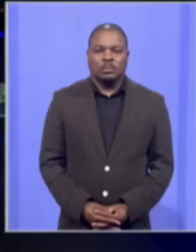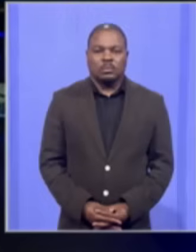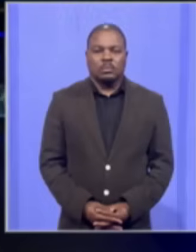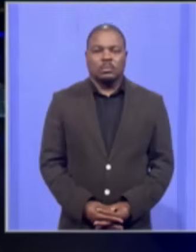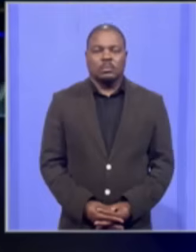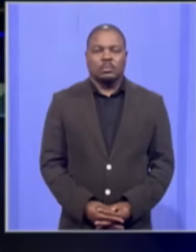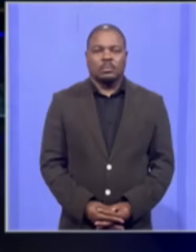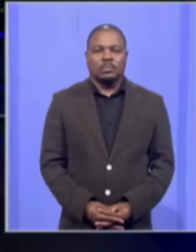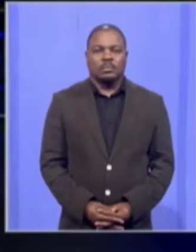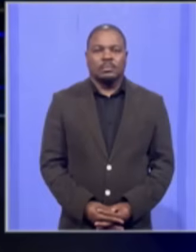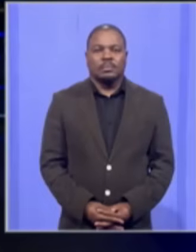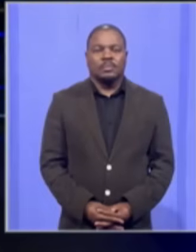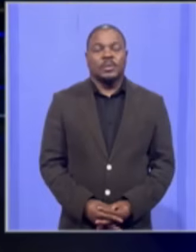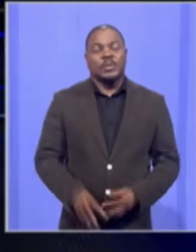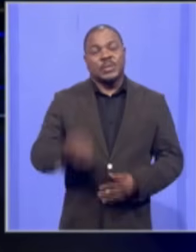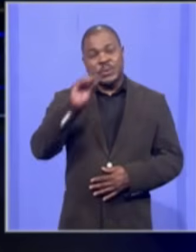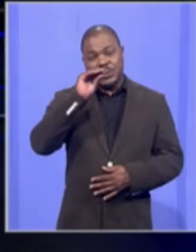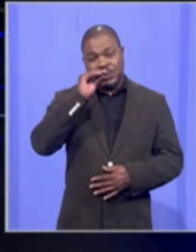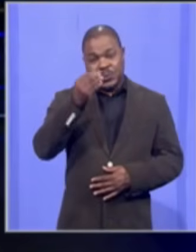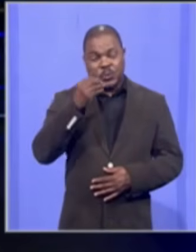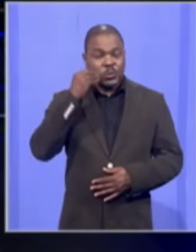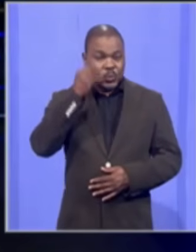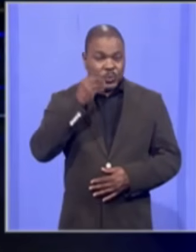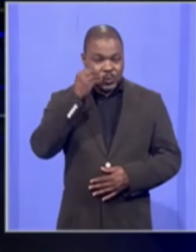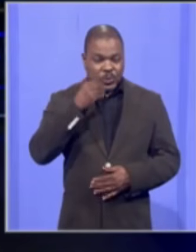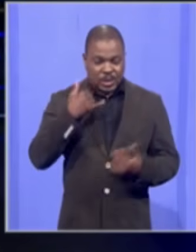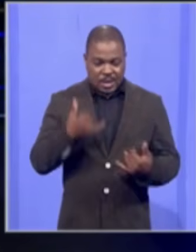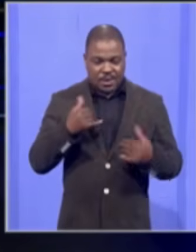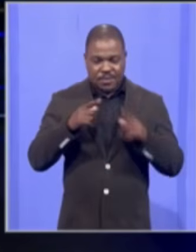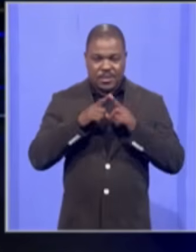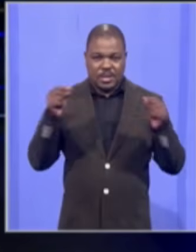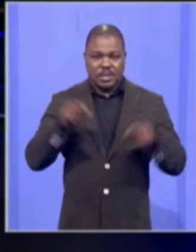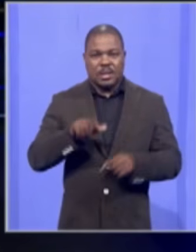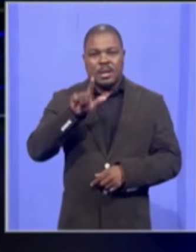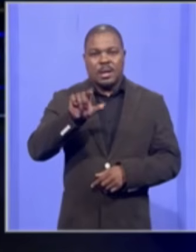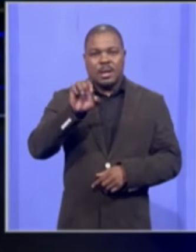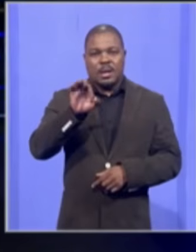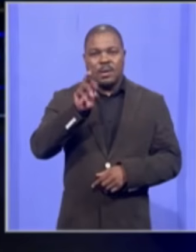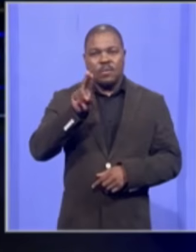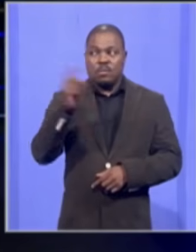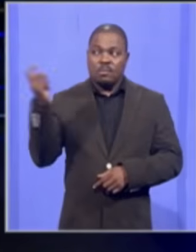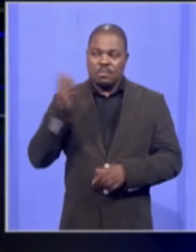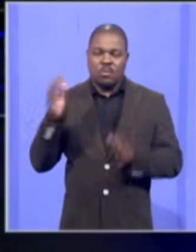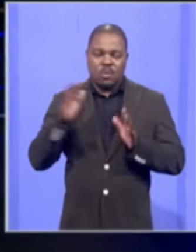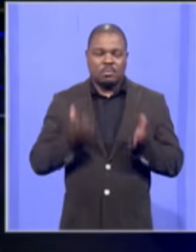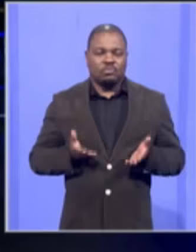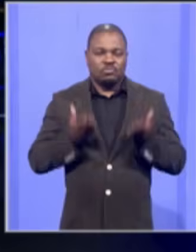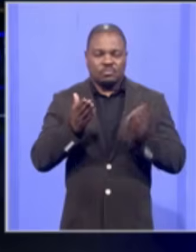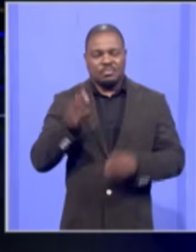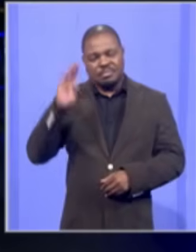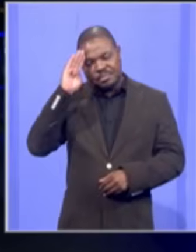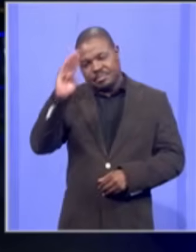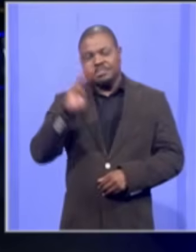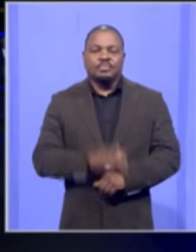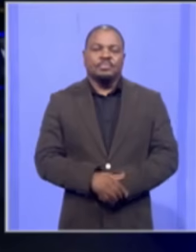Bruce. Gaswena ditaba tsa Sesotho e fella mona le fumuteng wa latela ka bolipi. Ke utaba.